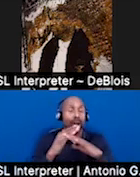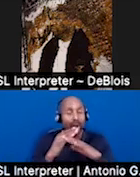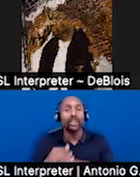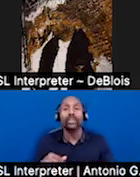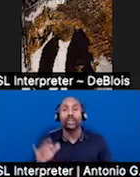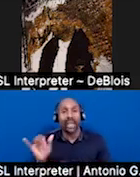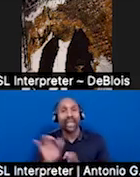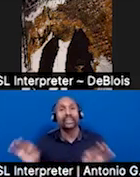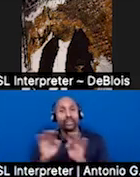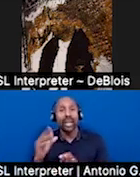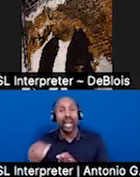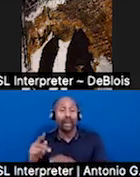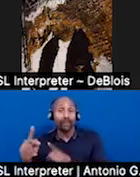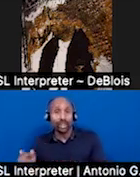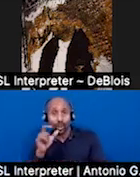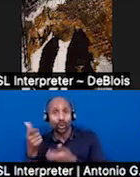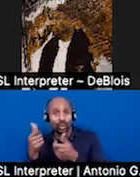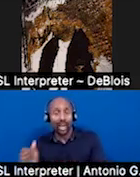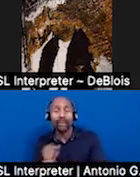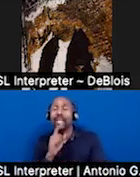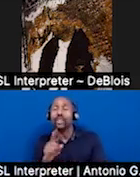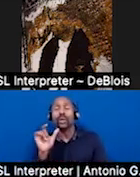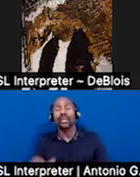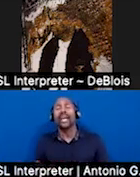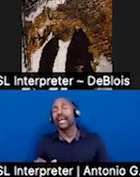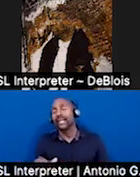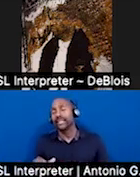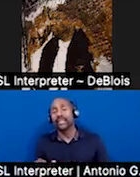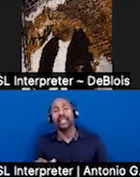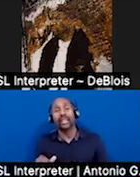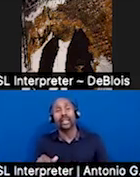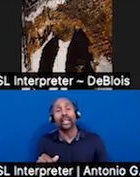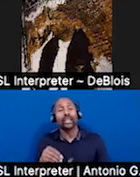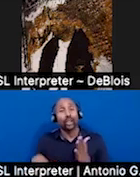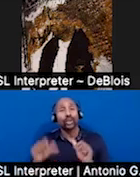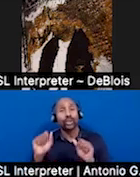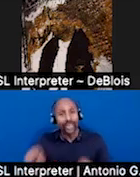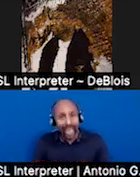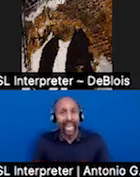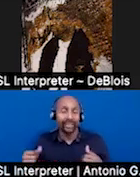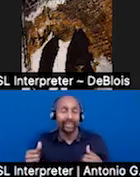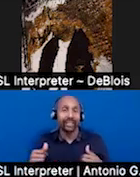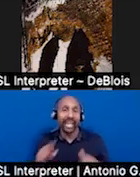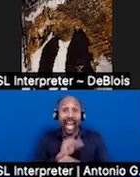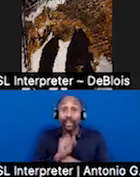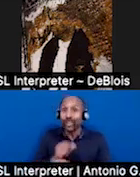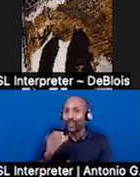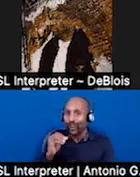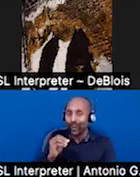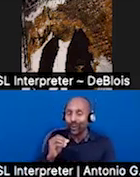needs of the professionals that are trying to make sure that you're able to learn and do that using